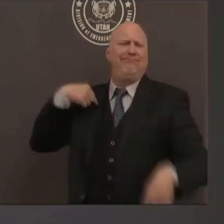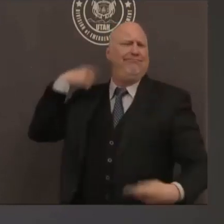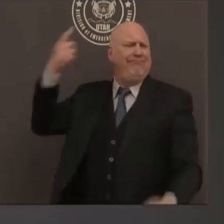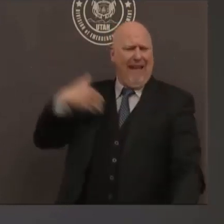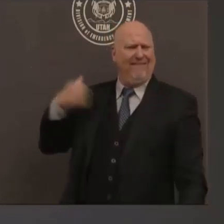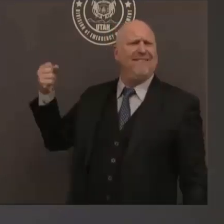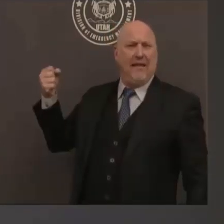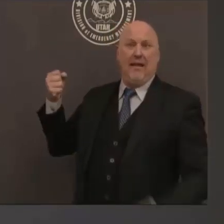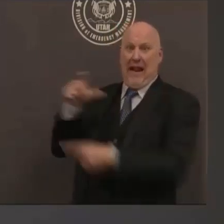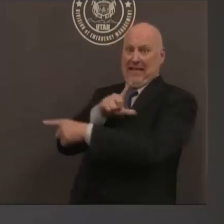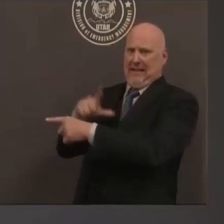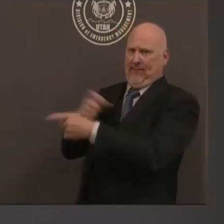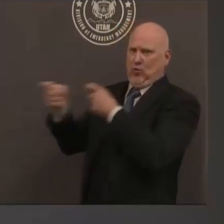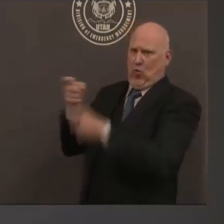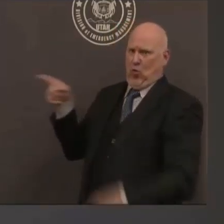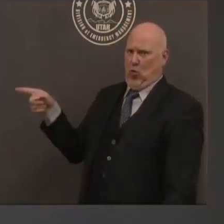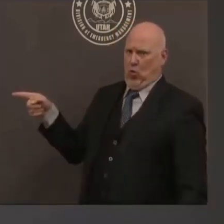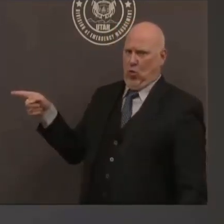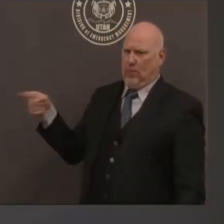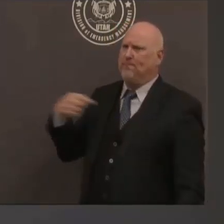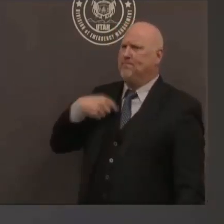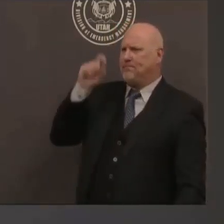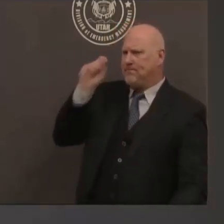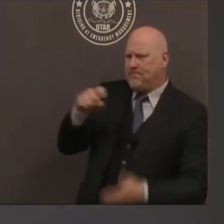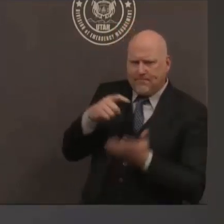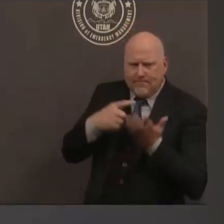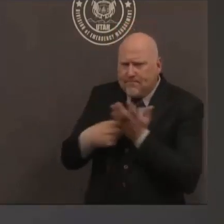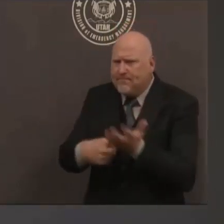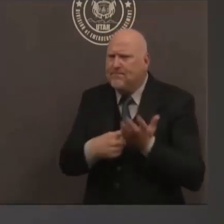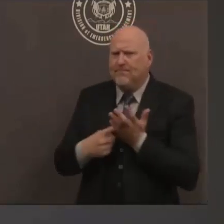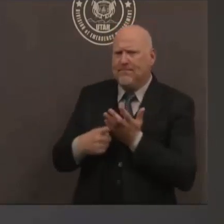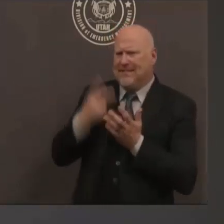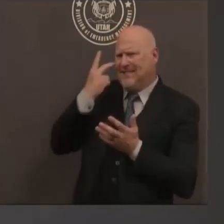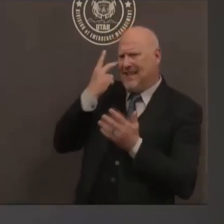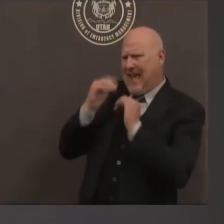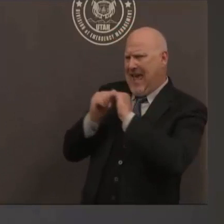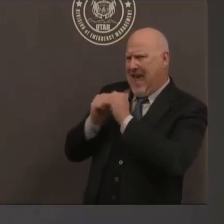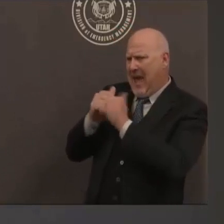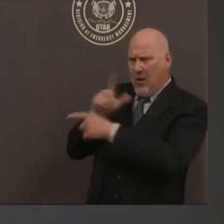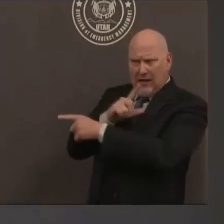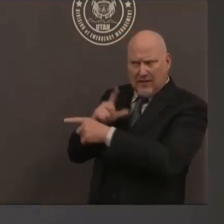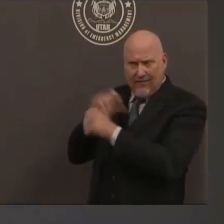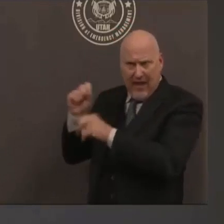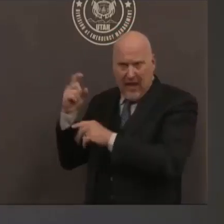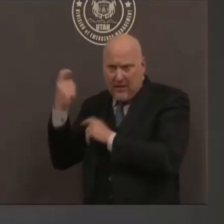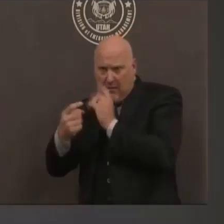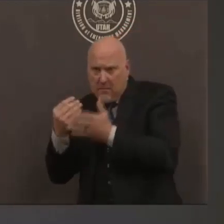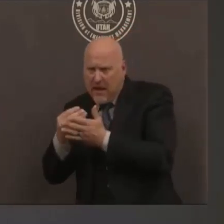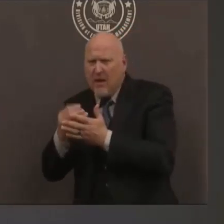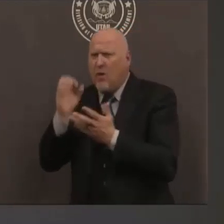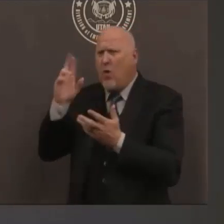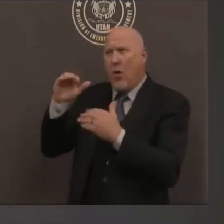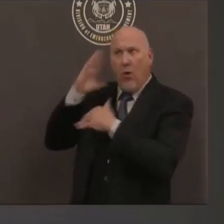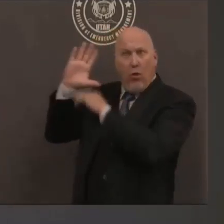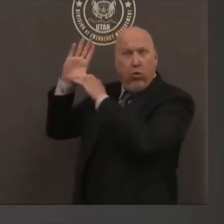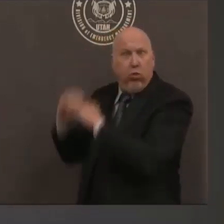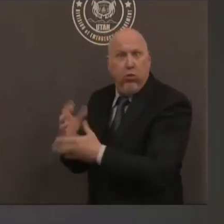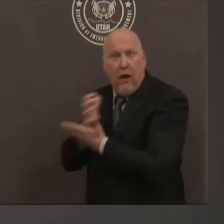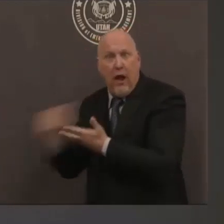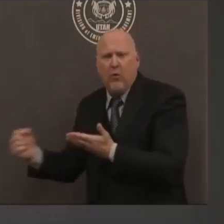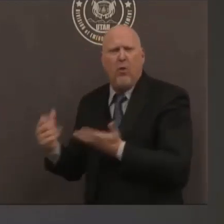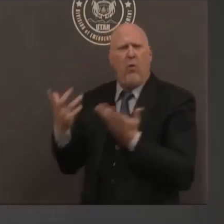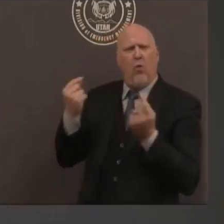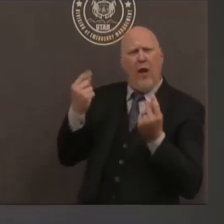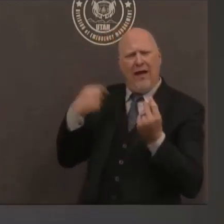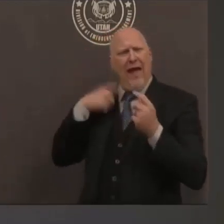area is I need to better understand if there in fact are some geographical areas of concern. So are we going to treat